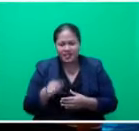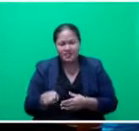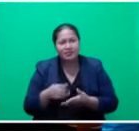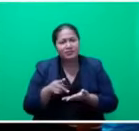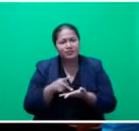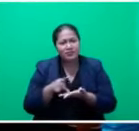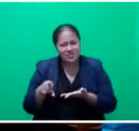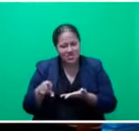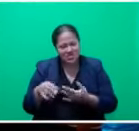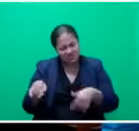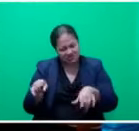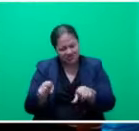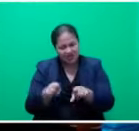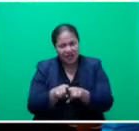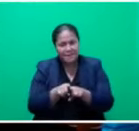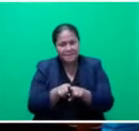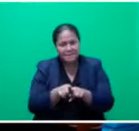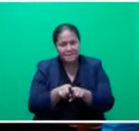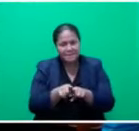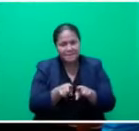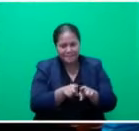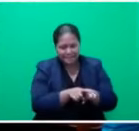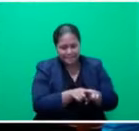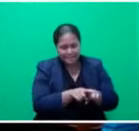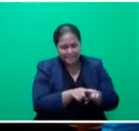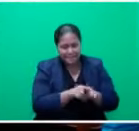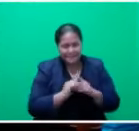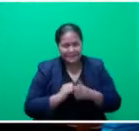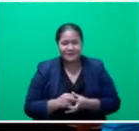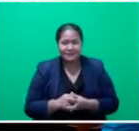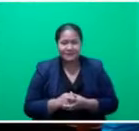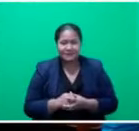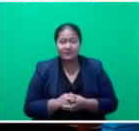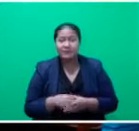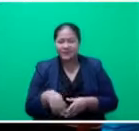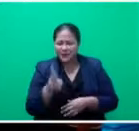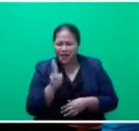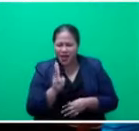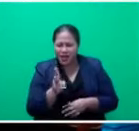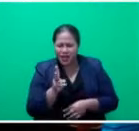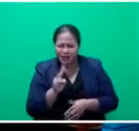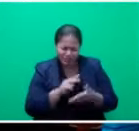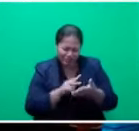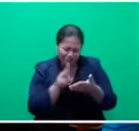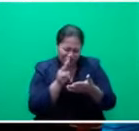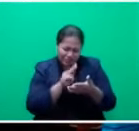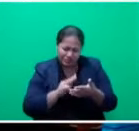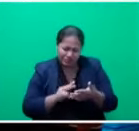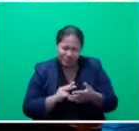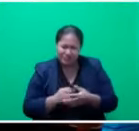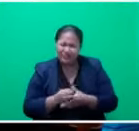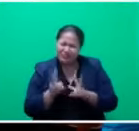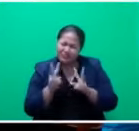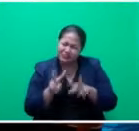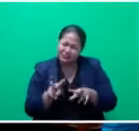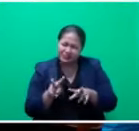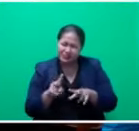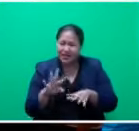same. Once again, I've looked at very carefully at His Excellency's speech of last